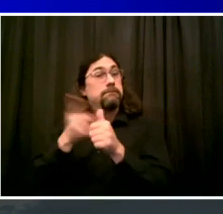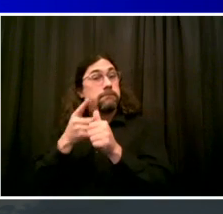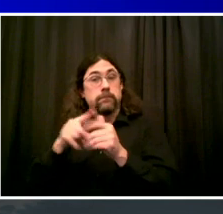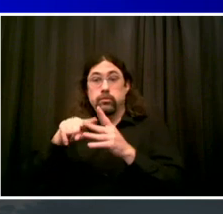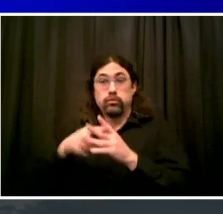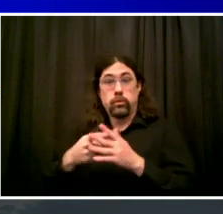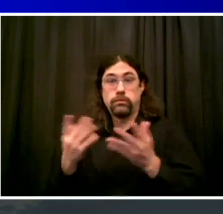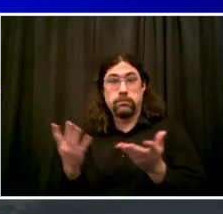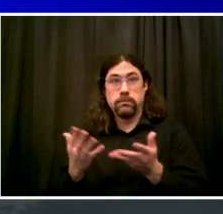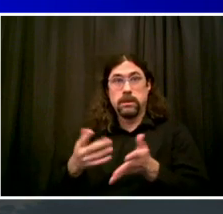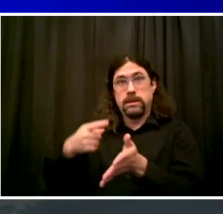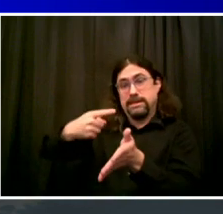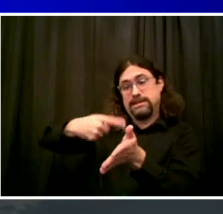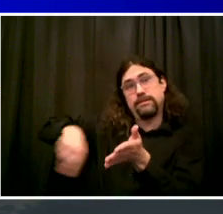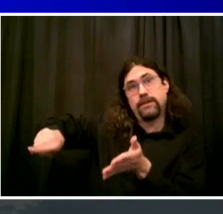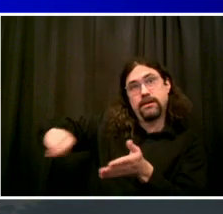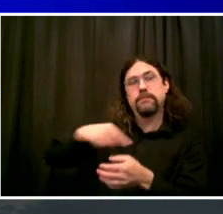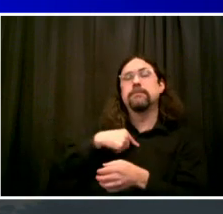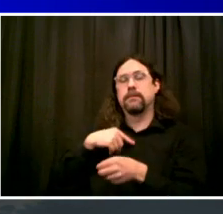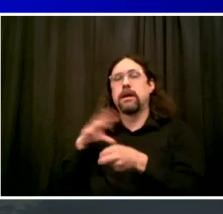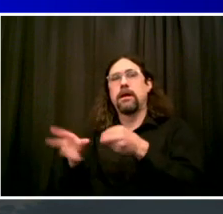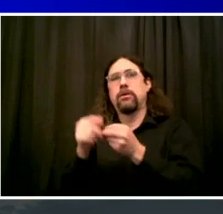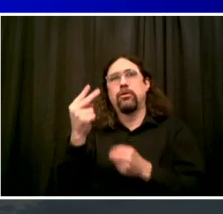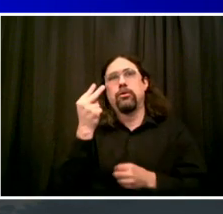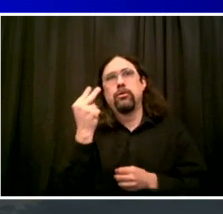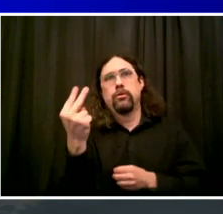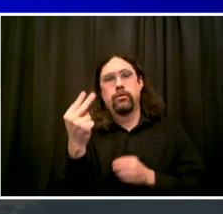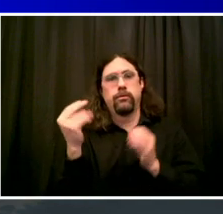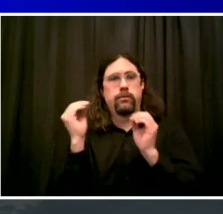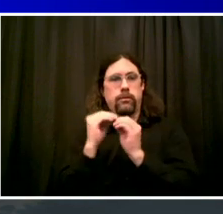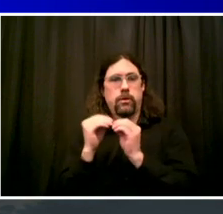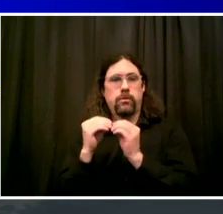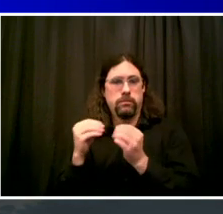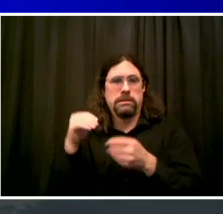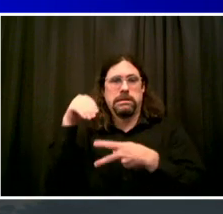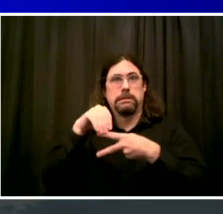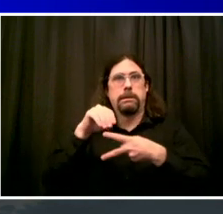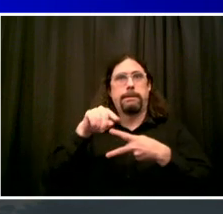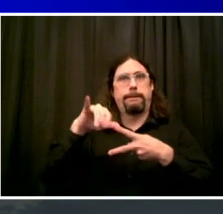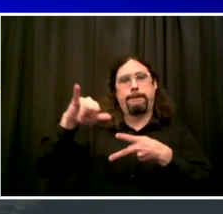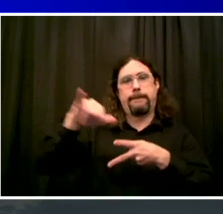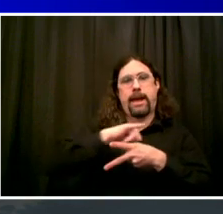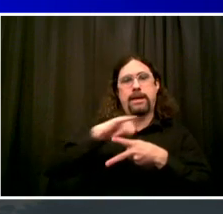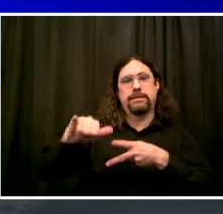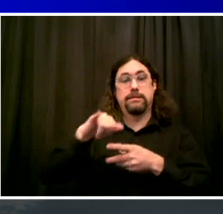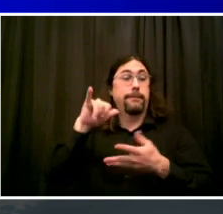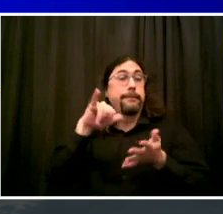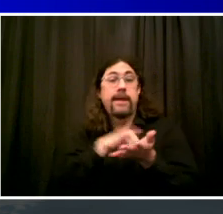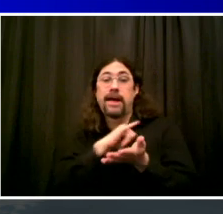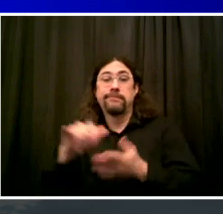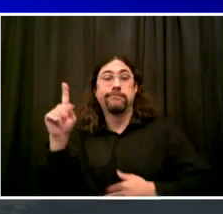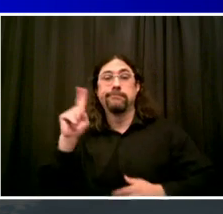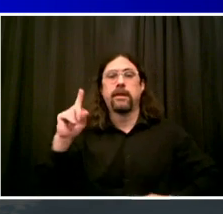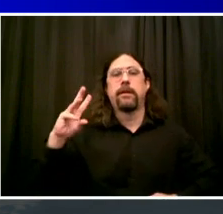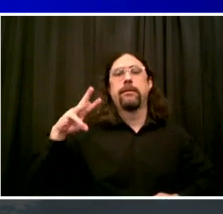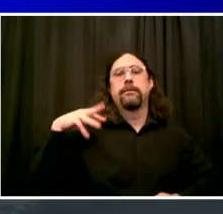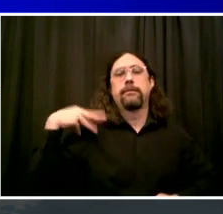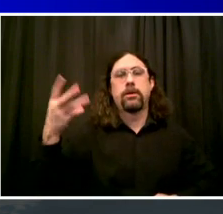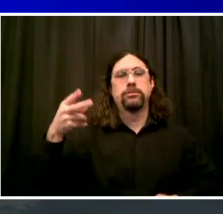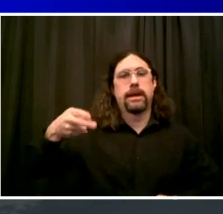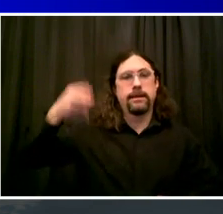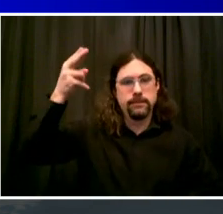sites in Manhattan and Washington Heights, in Brooklyn, in Midwood. So when you take where we are today,